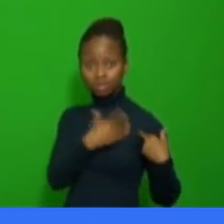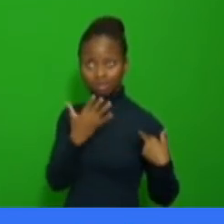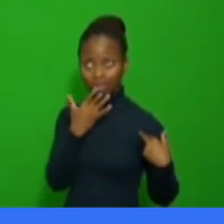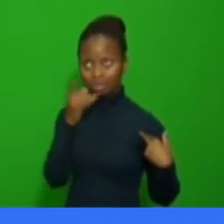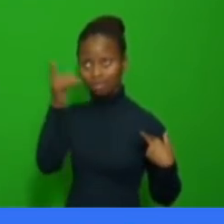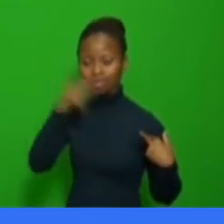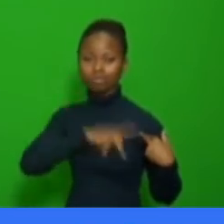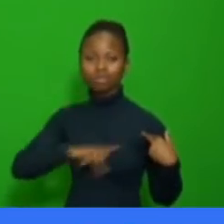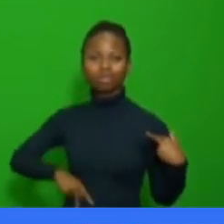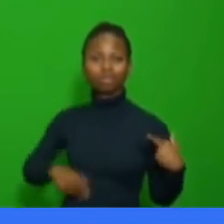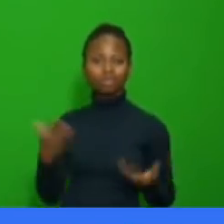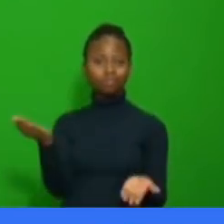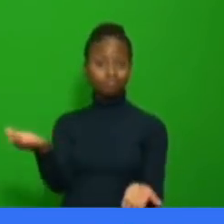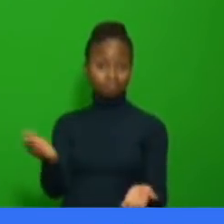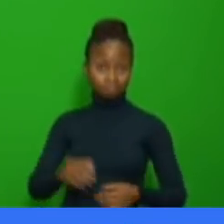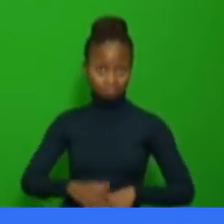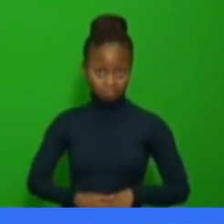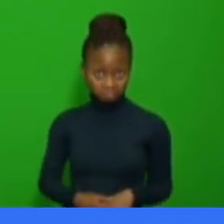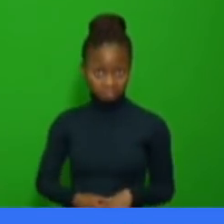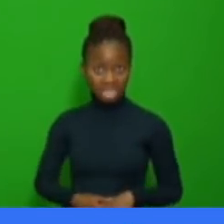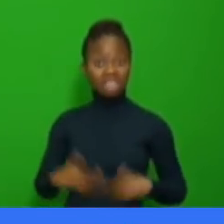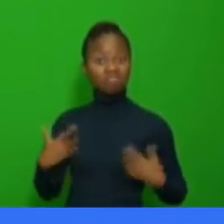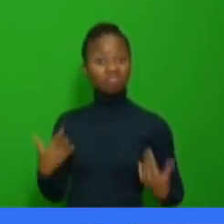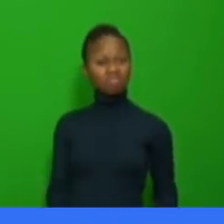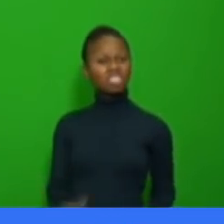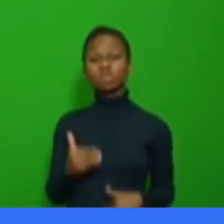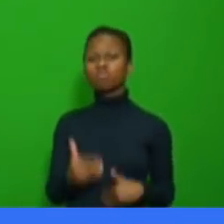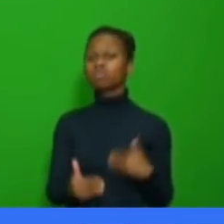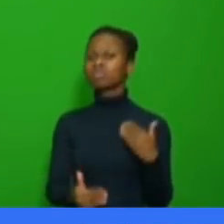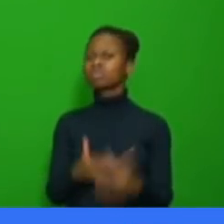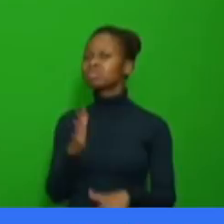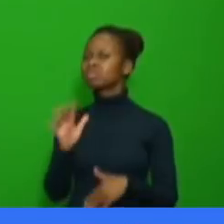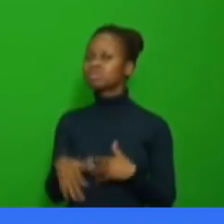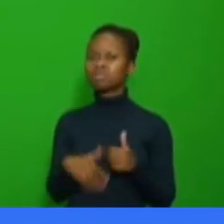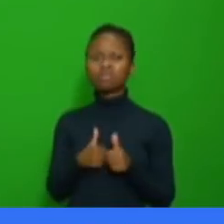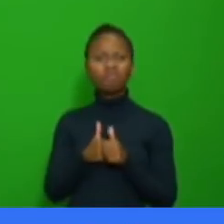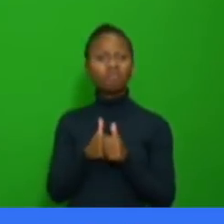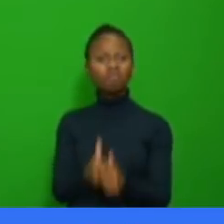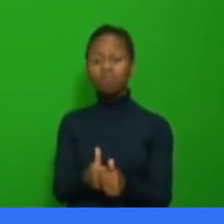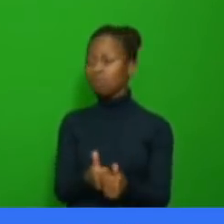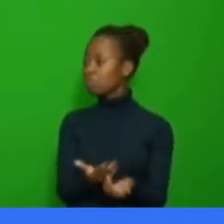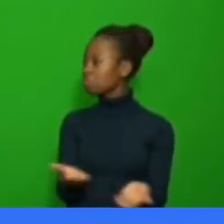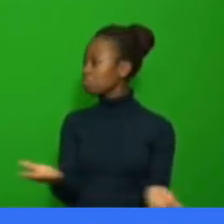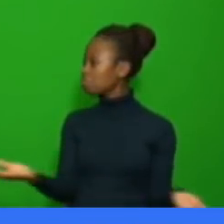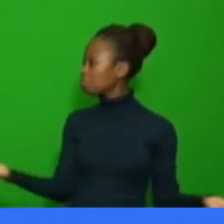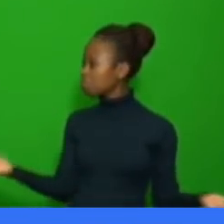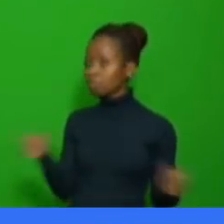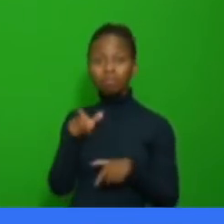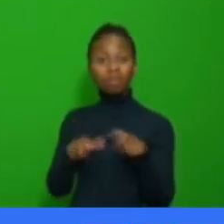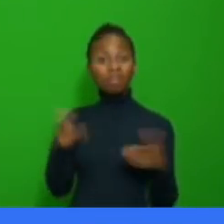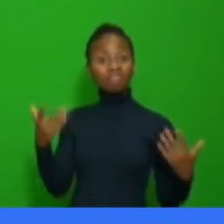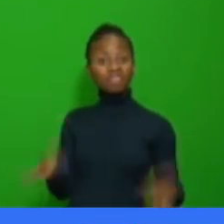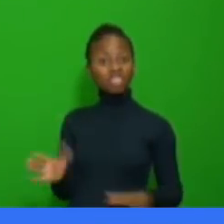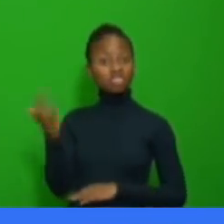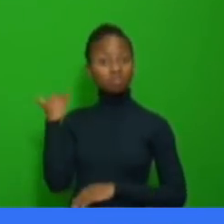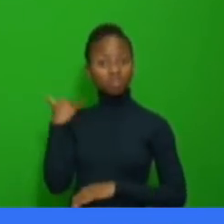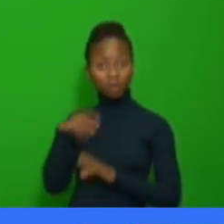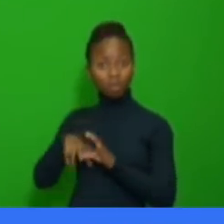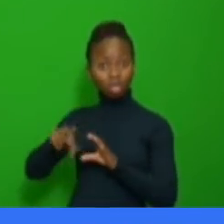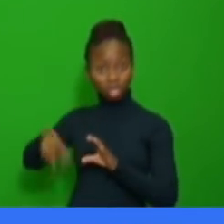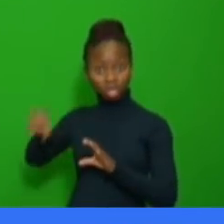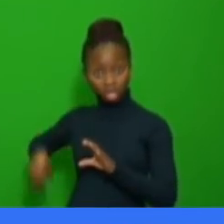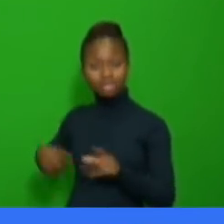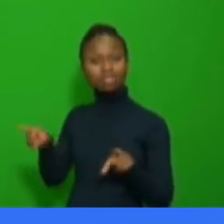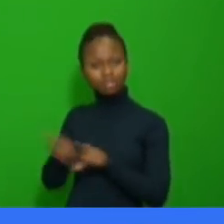that process had been followed in the appointment of the ones that are here and the ones that preceded us. I have got no